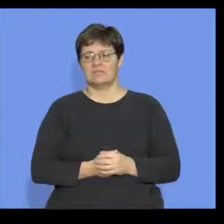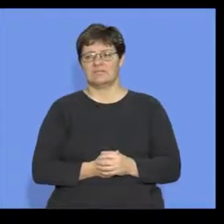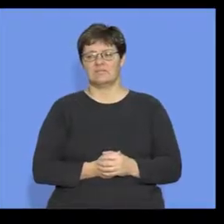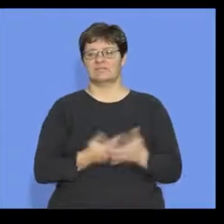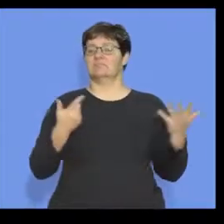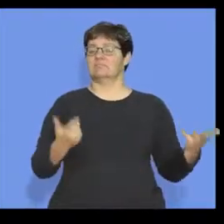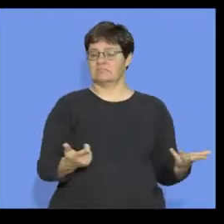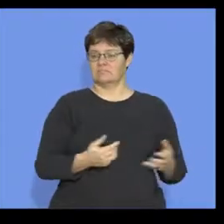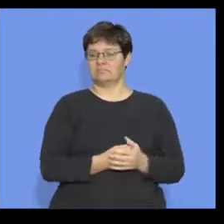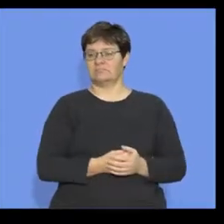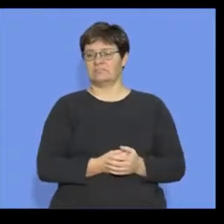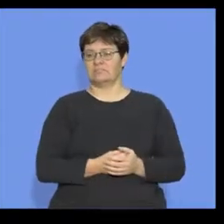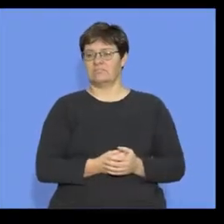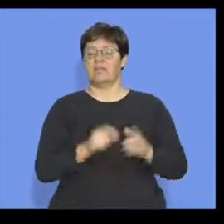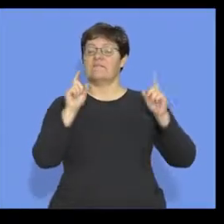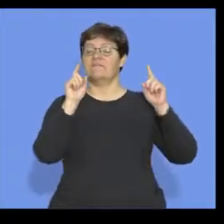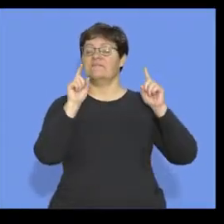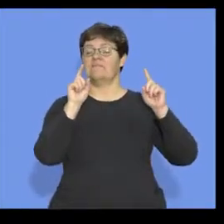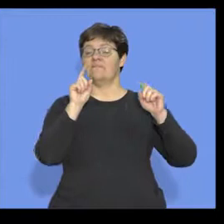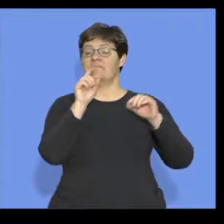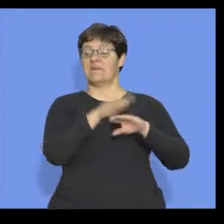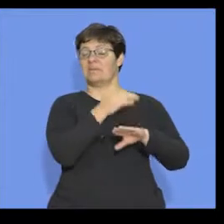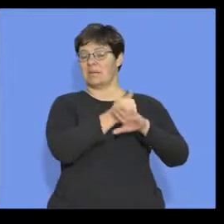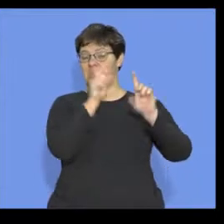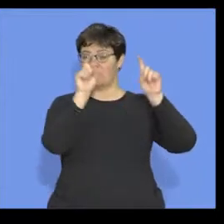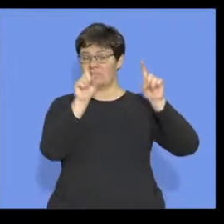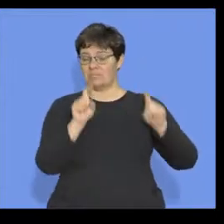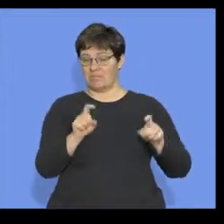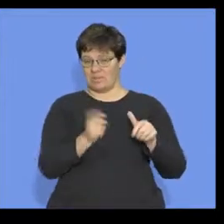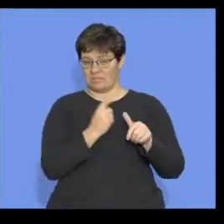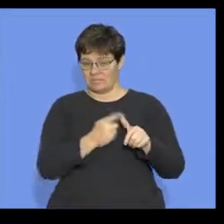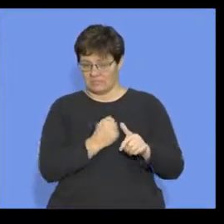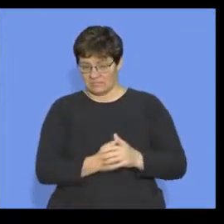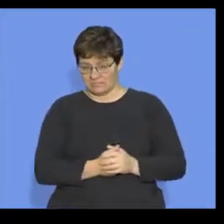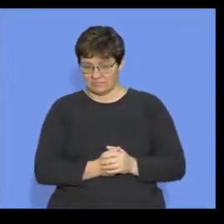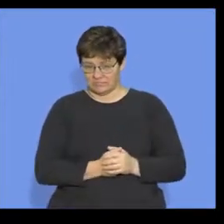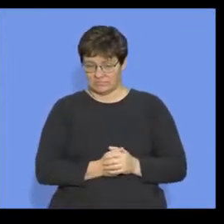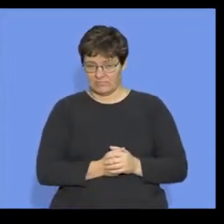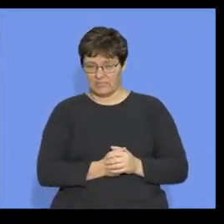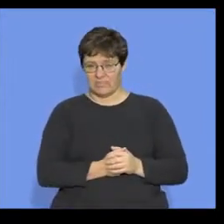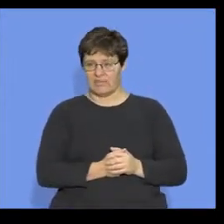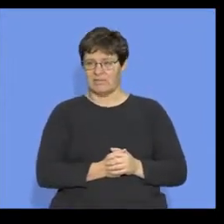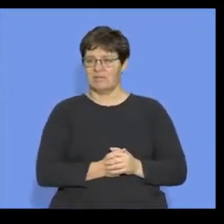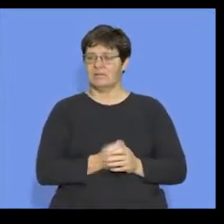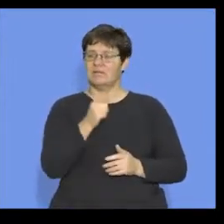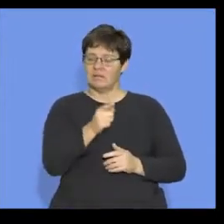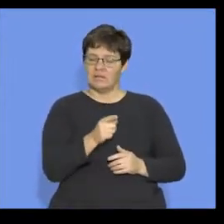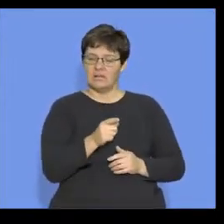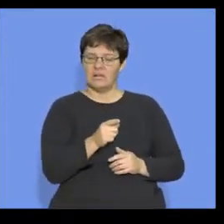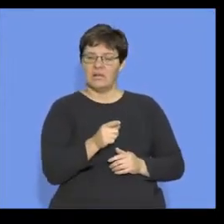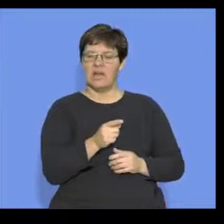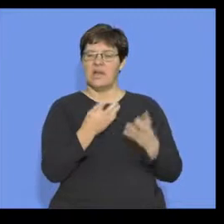So here we're going to apply our fundamental of principle of counting principle. So there's an example. So the